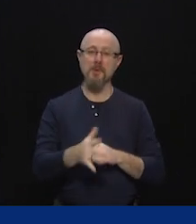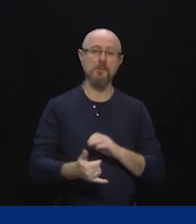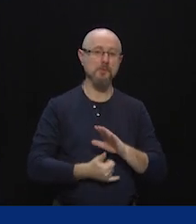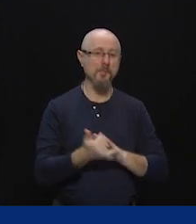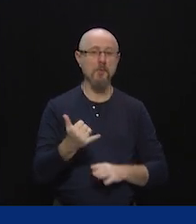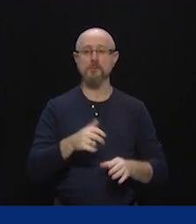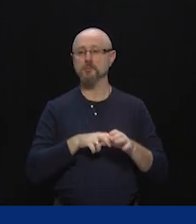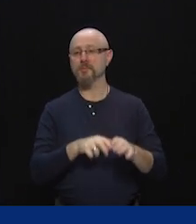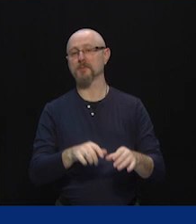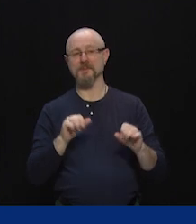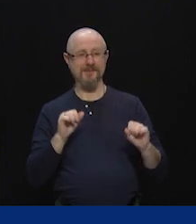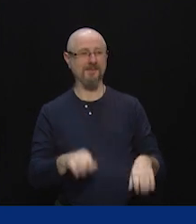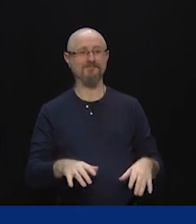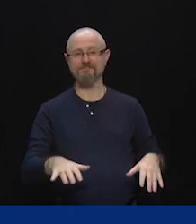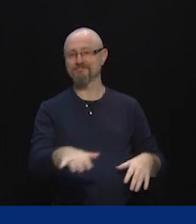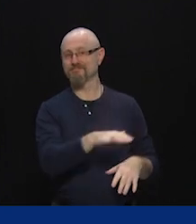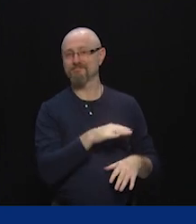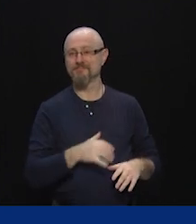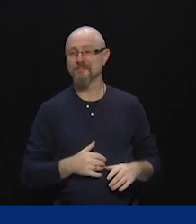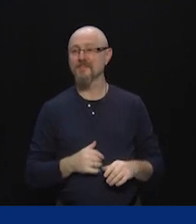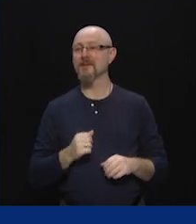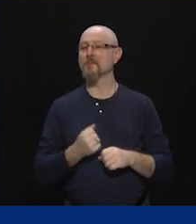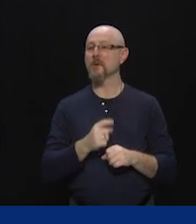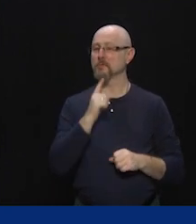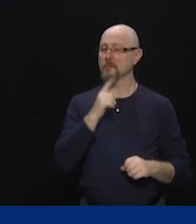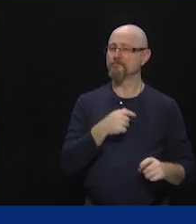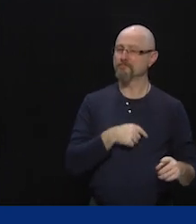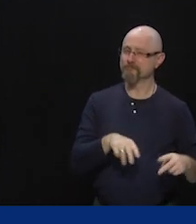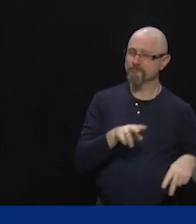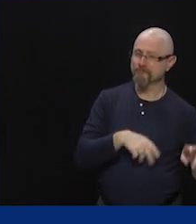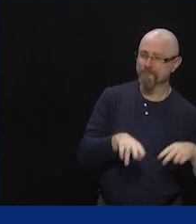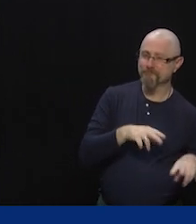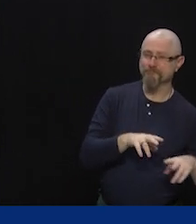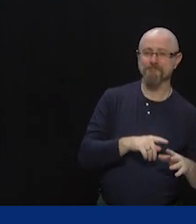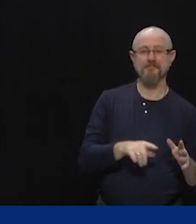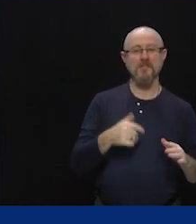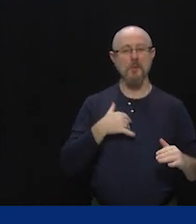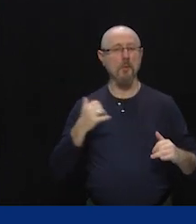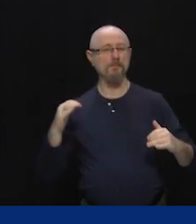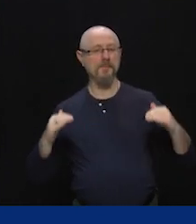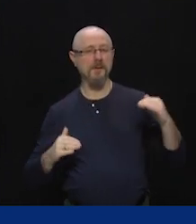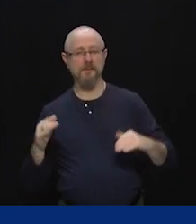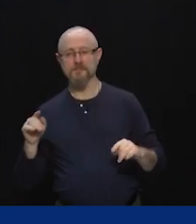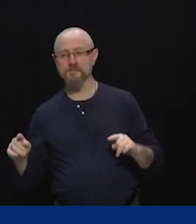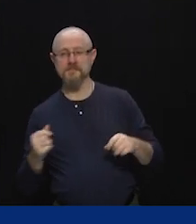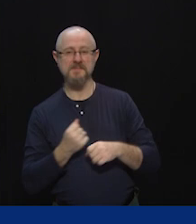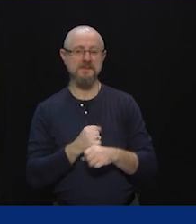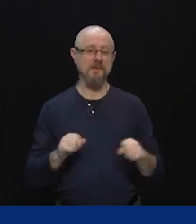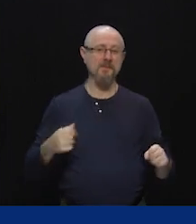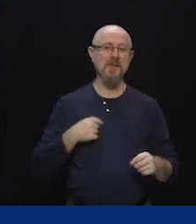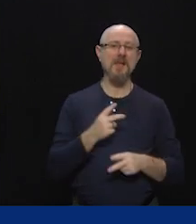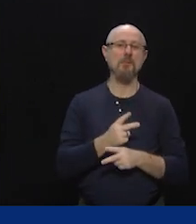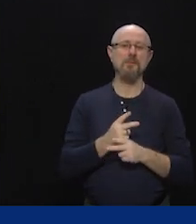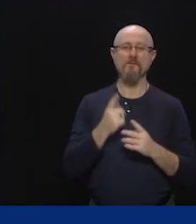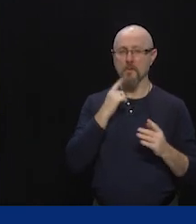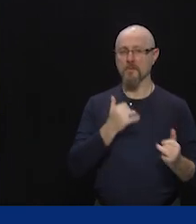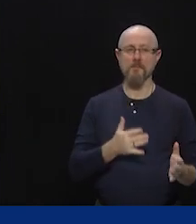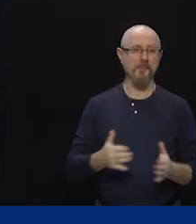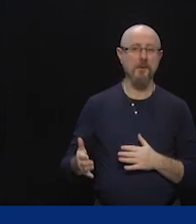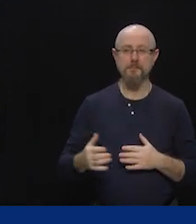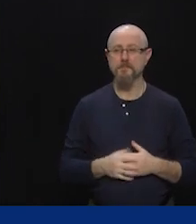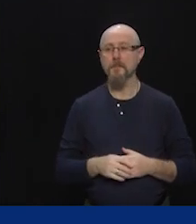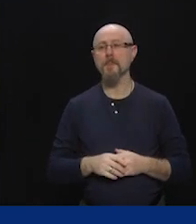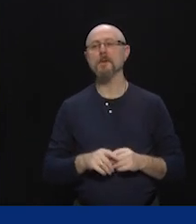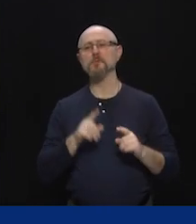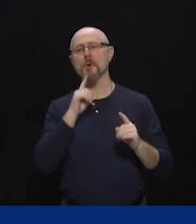in hospitals. So that's the calibration that I keep referring to, and we're going to stay with the plan we have right now. Couldn't you make the same